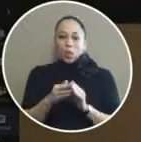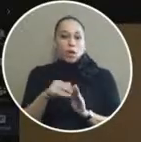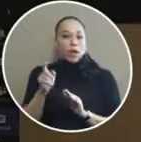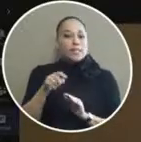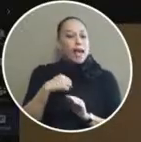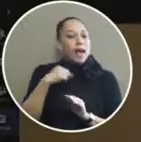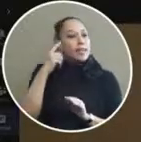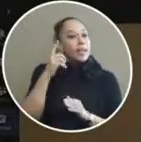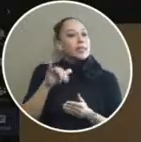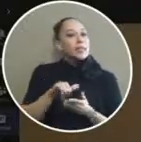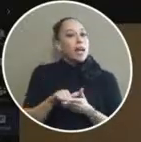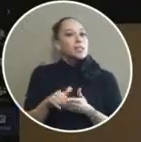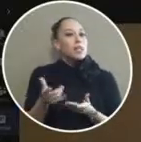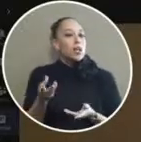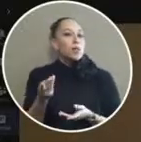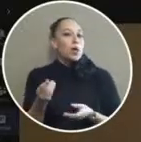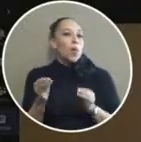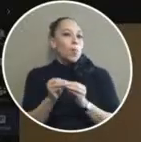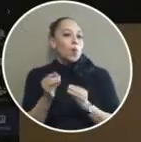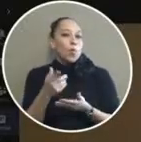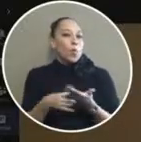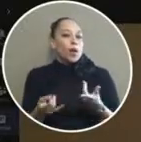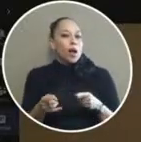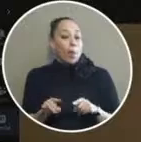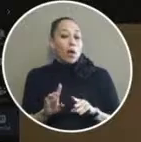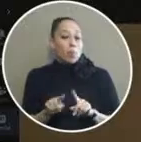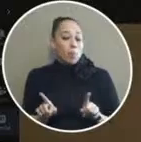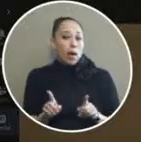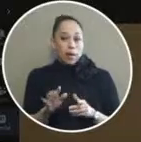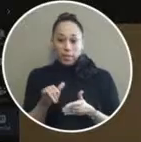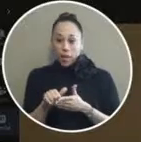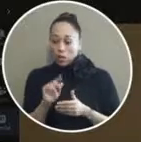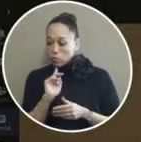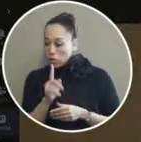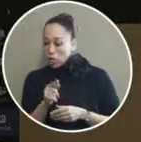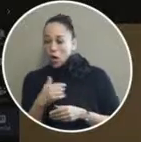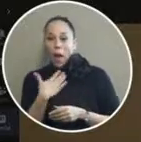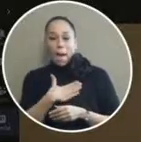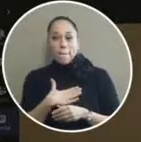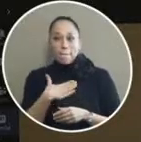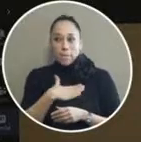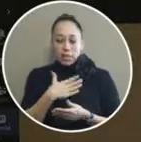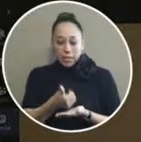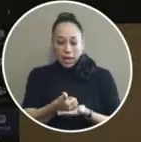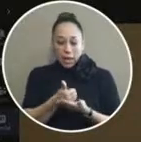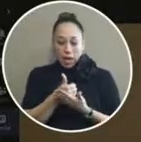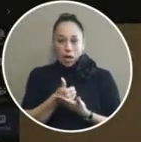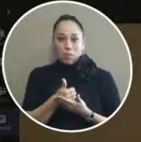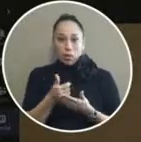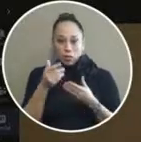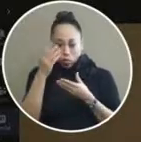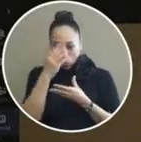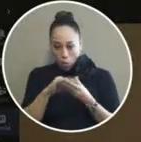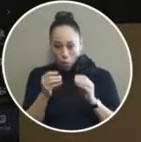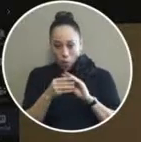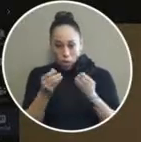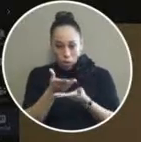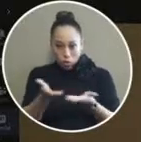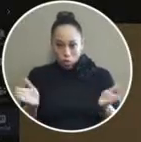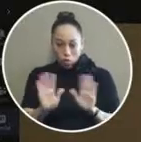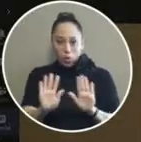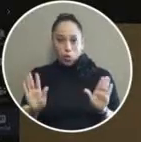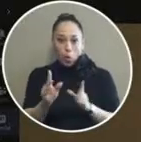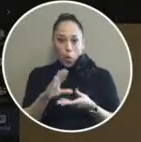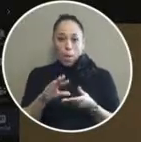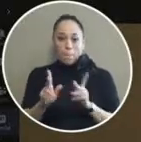I think there's going to be a little bit of that that's going to happen. But please rest assured, and please help us to push the message out to your constituents and to